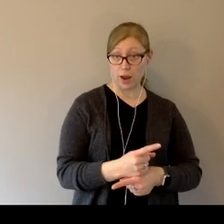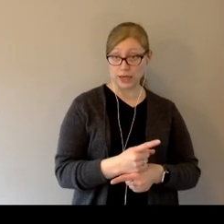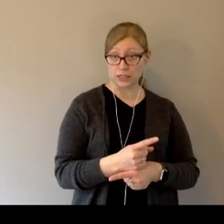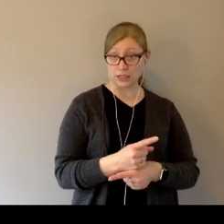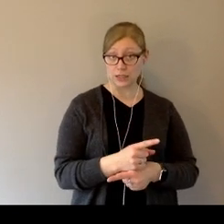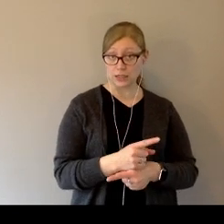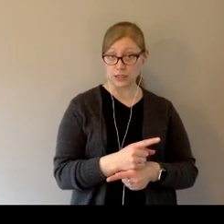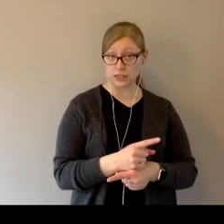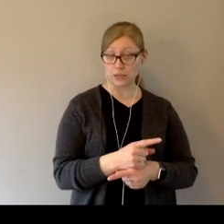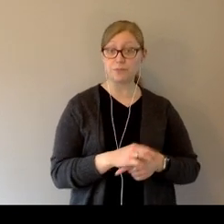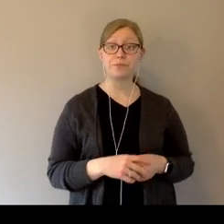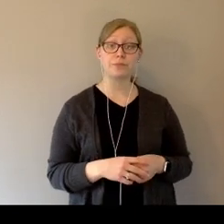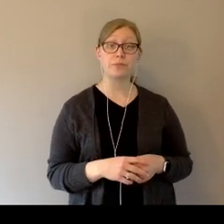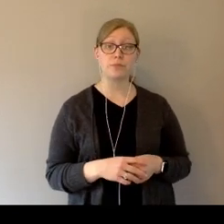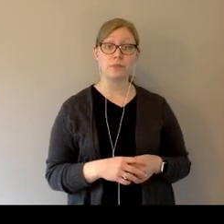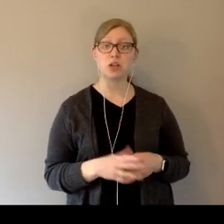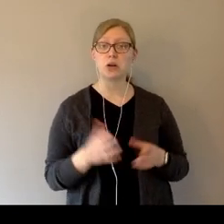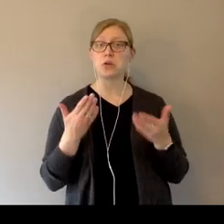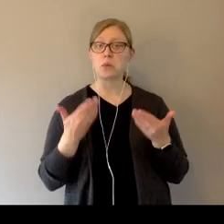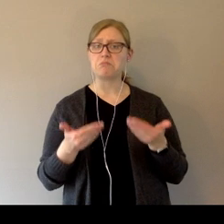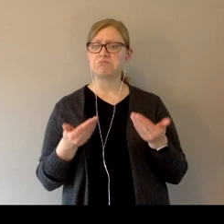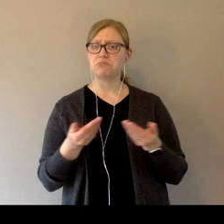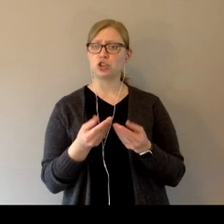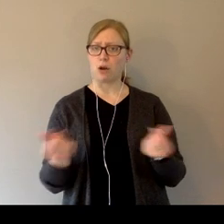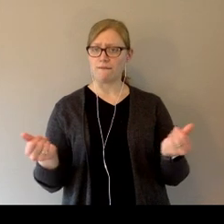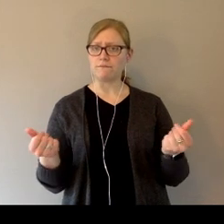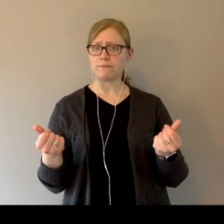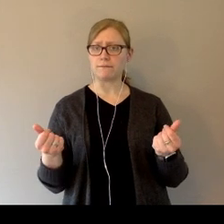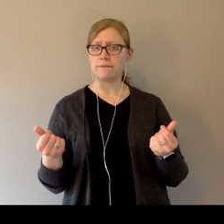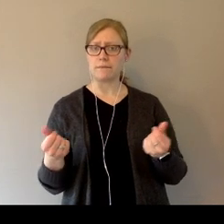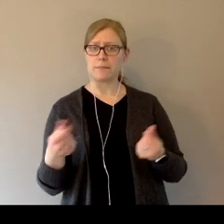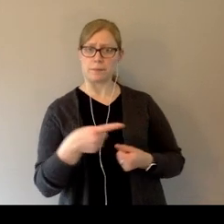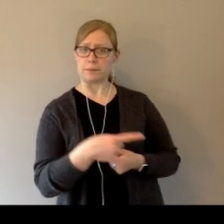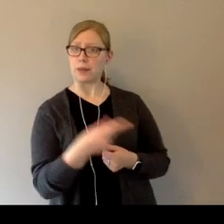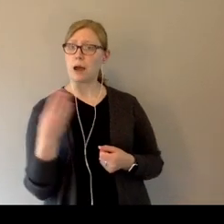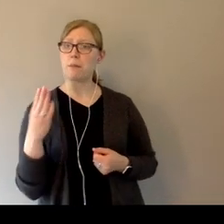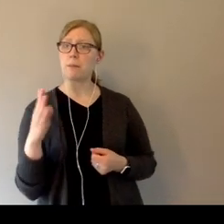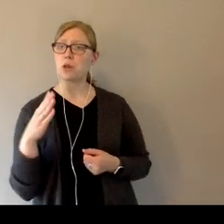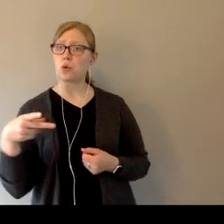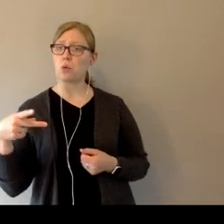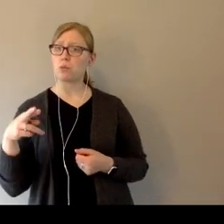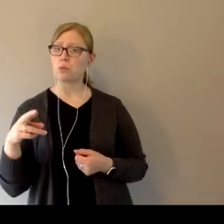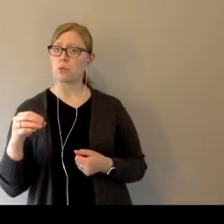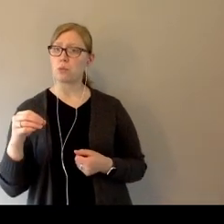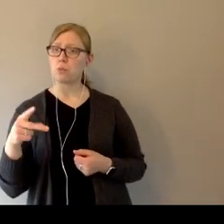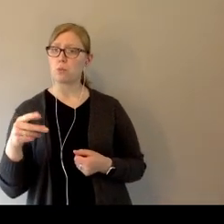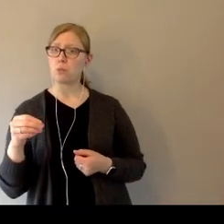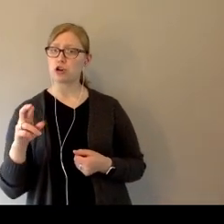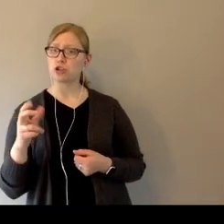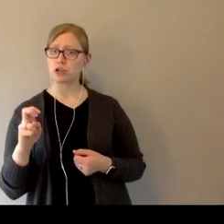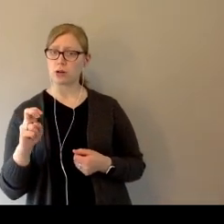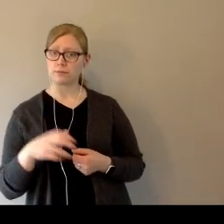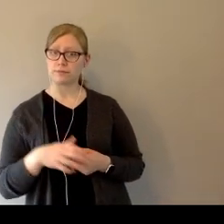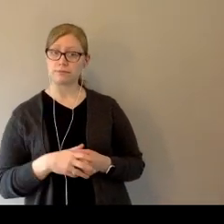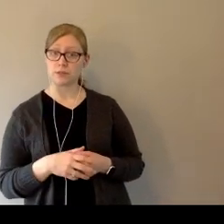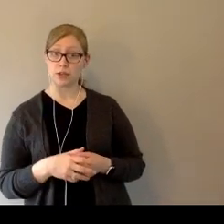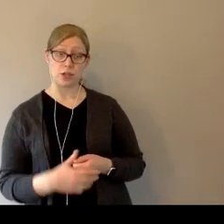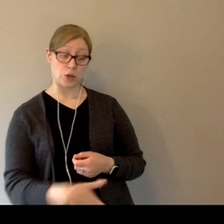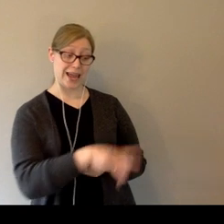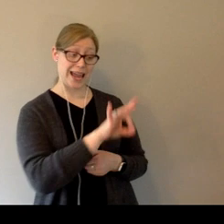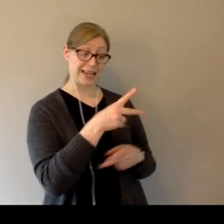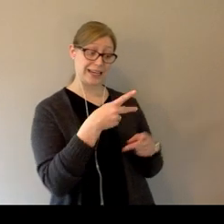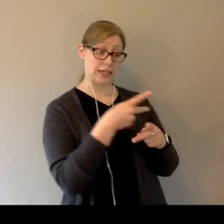so then I can solve this proportion. So I have 8 times whatever RT is,